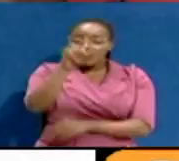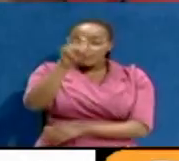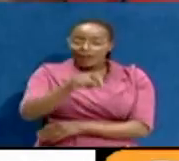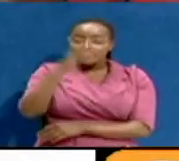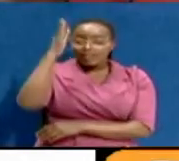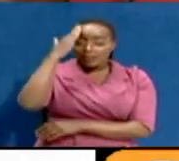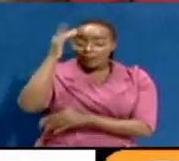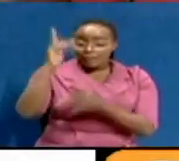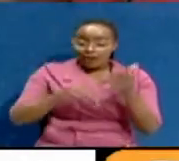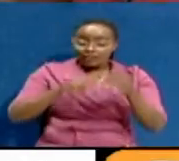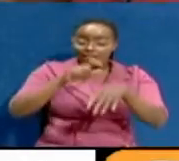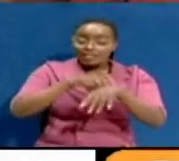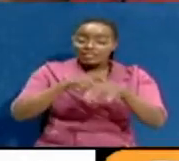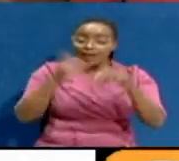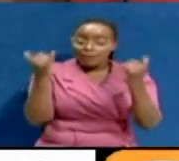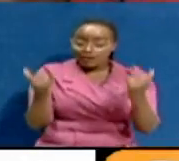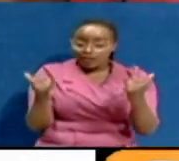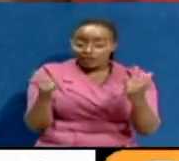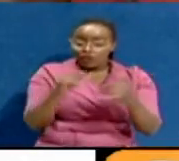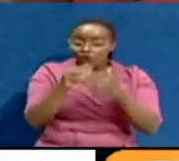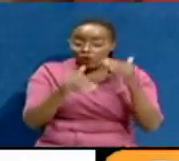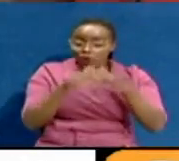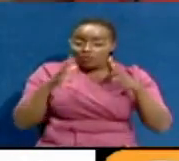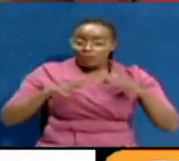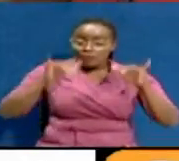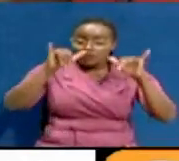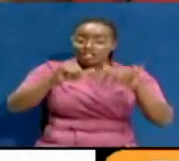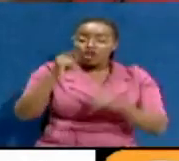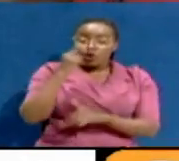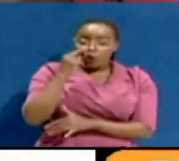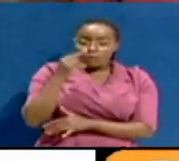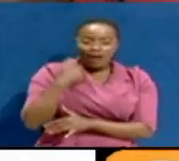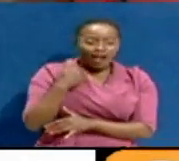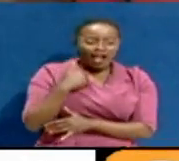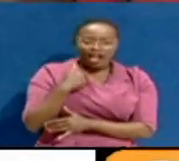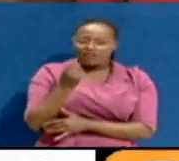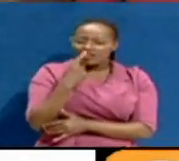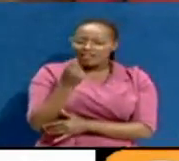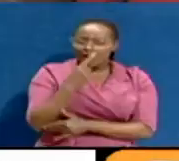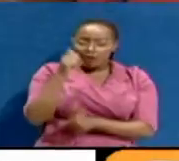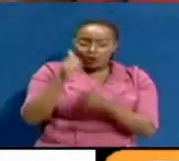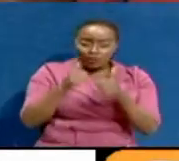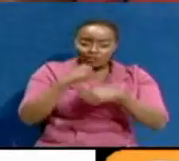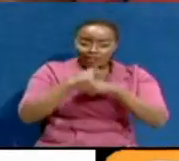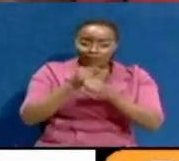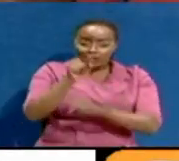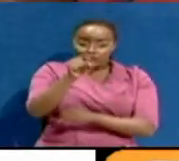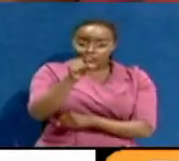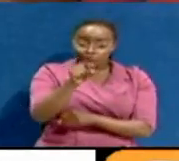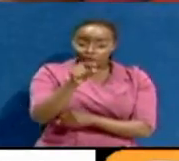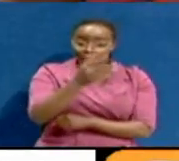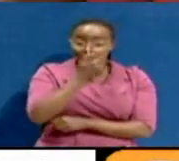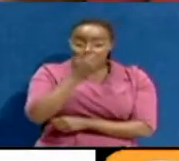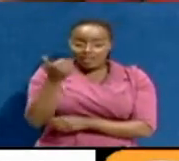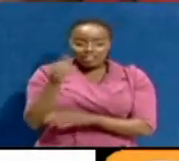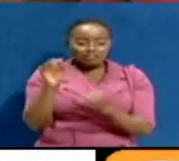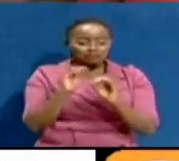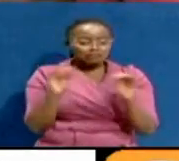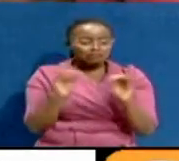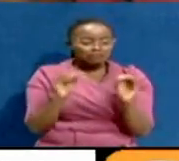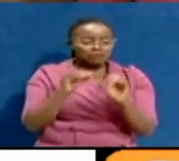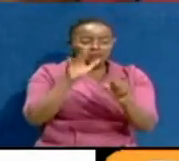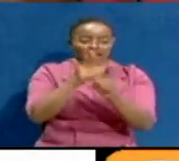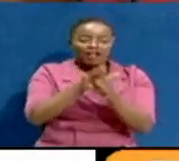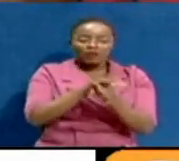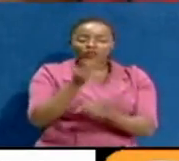to note is that at this point, for those staying at home, there's really no drug that will make you better. And